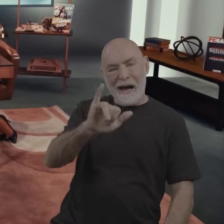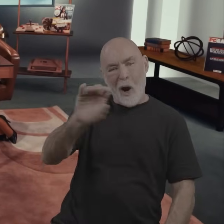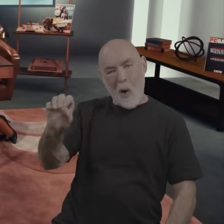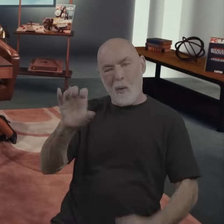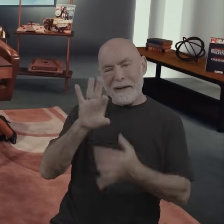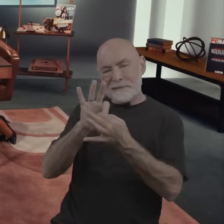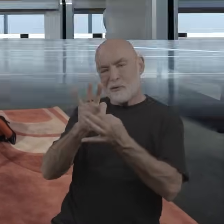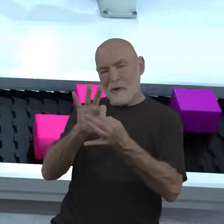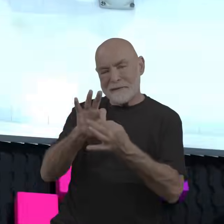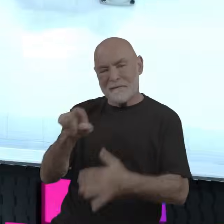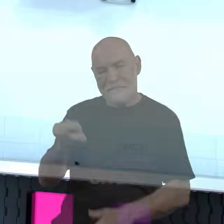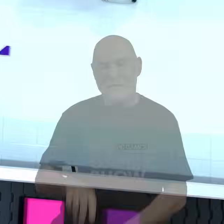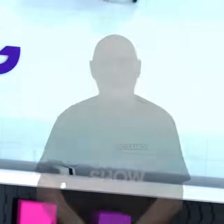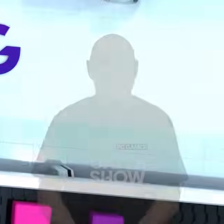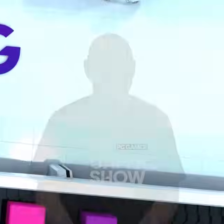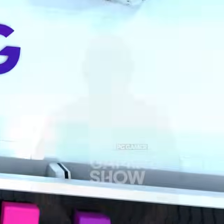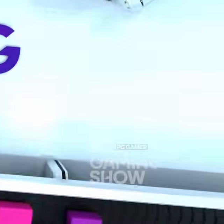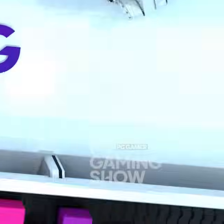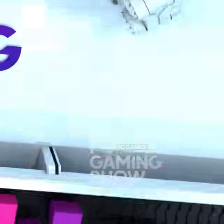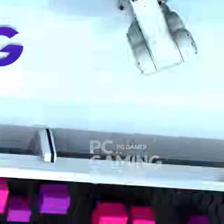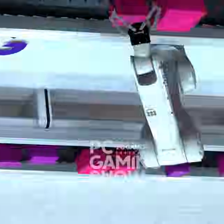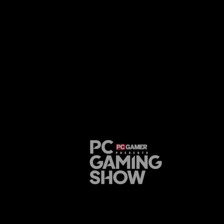IO Interactive.